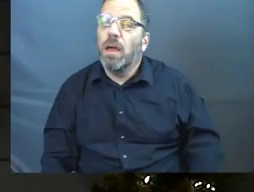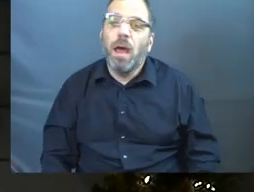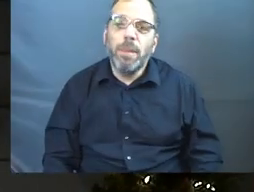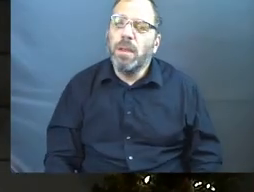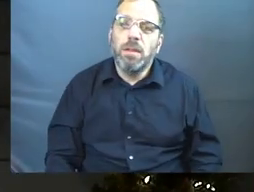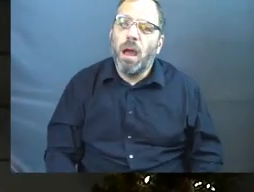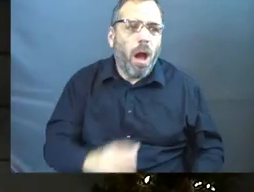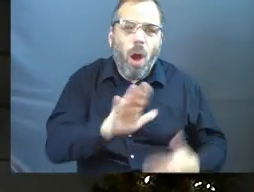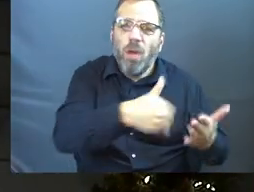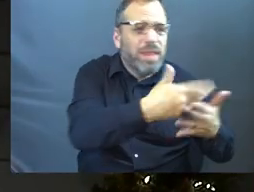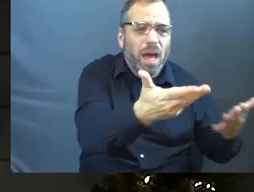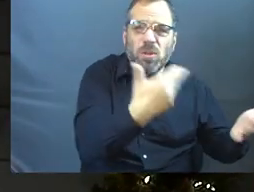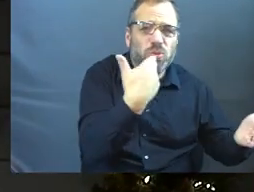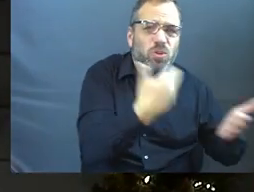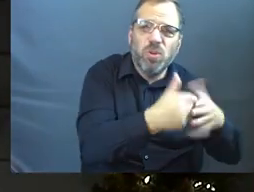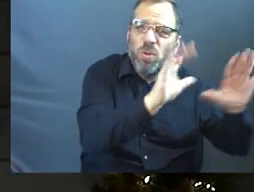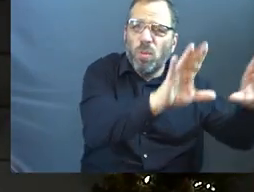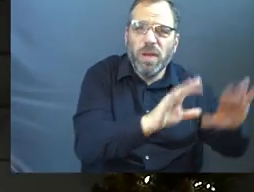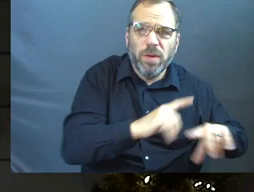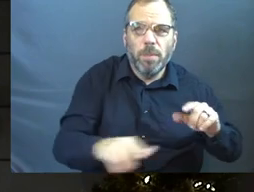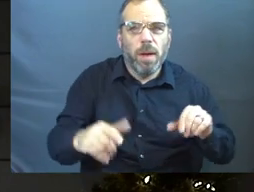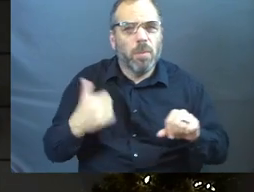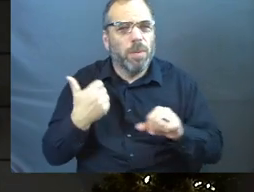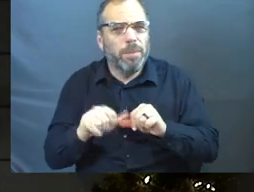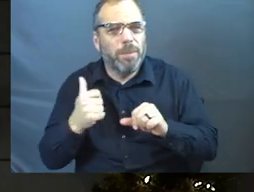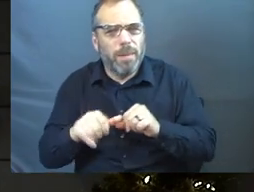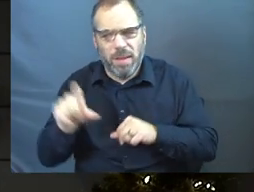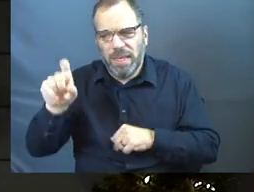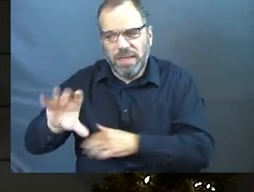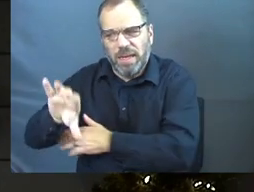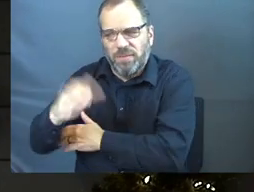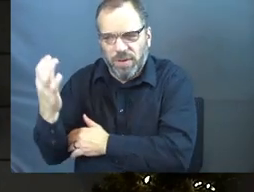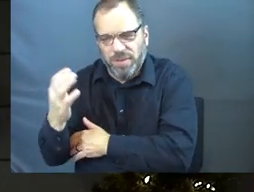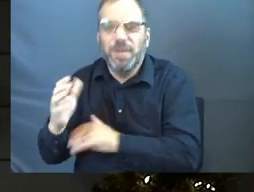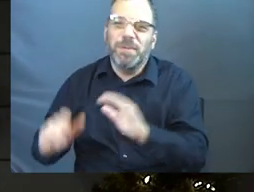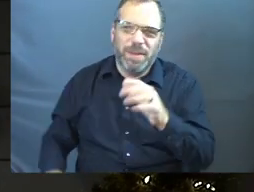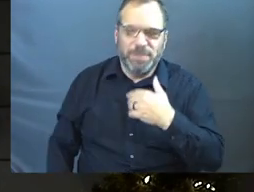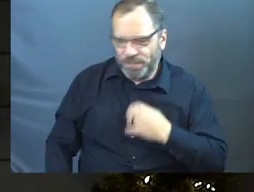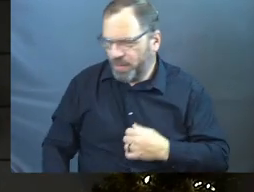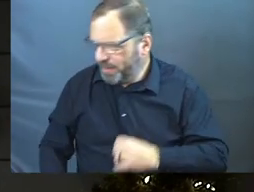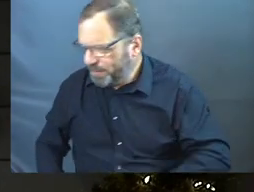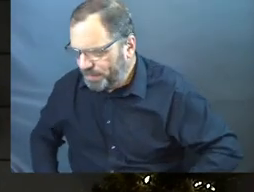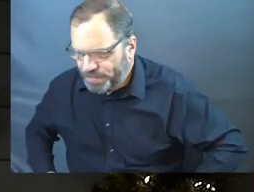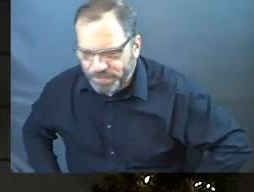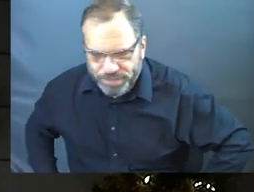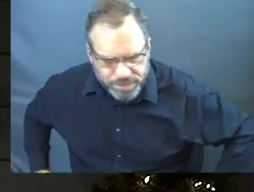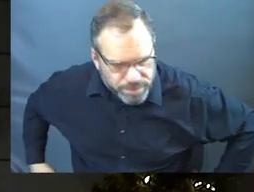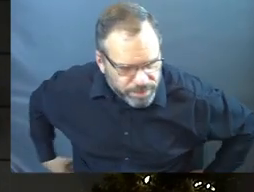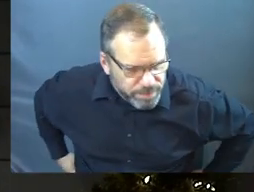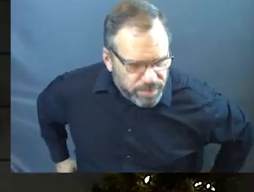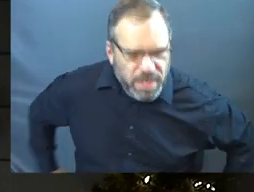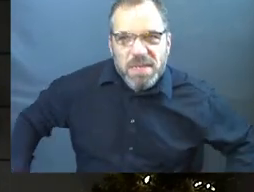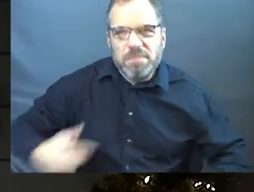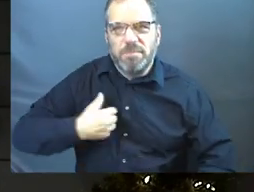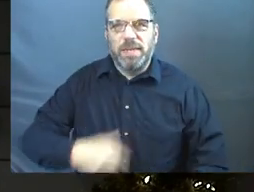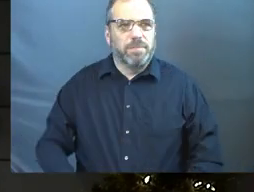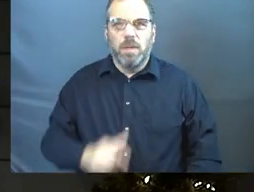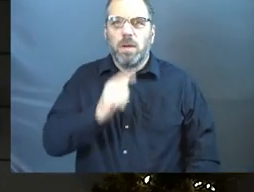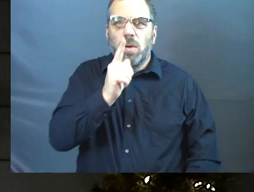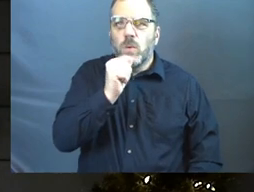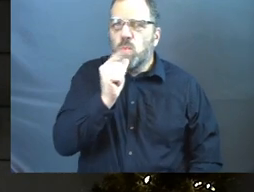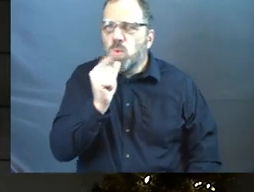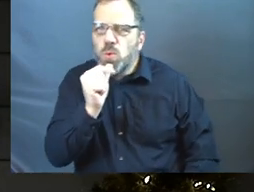stuff's great, but don't let it get in the way. Remember the need for Christmas." Here's how I see it, okay? Anybody in